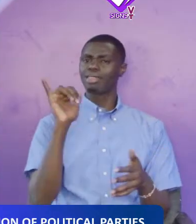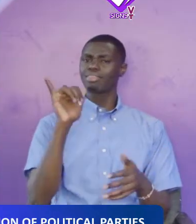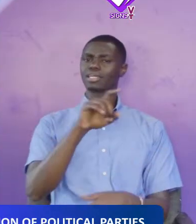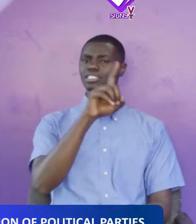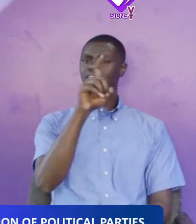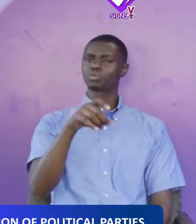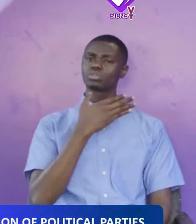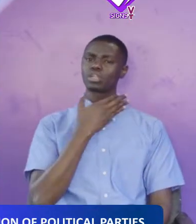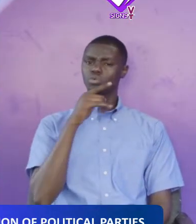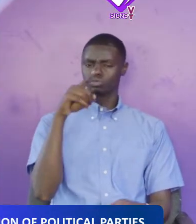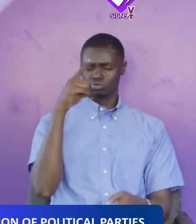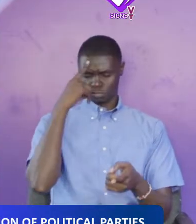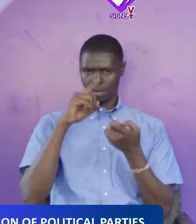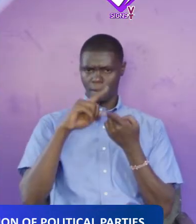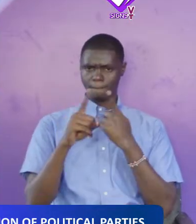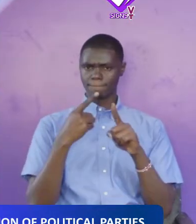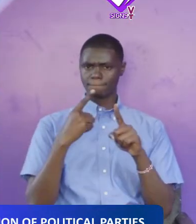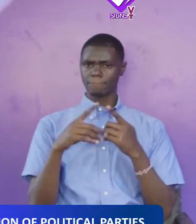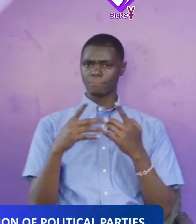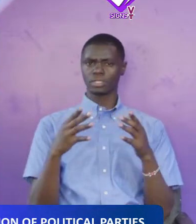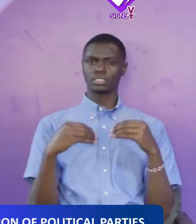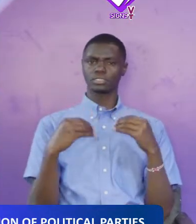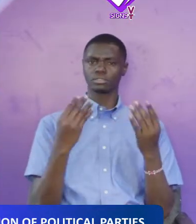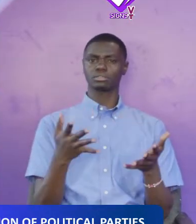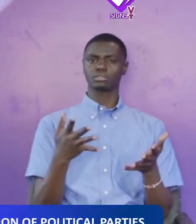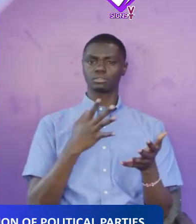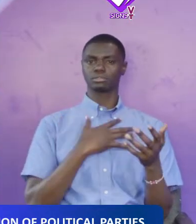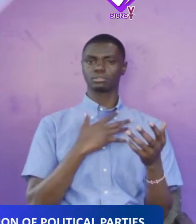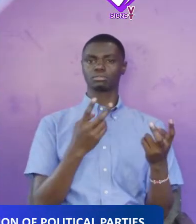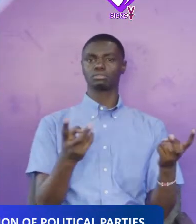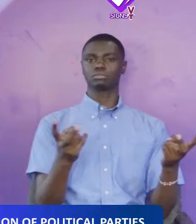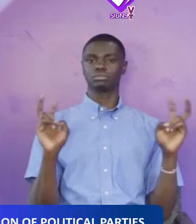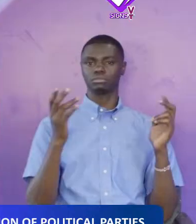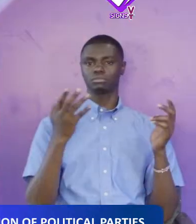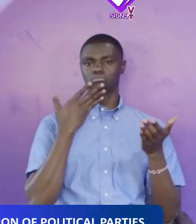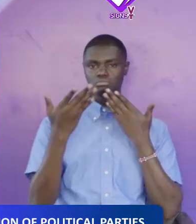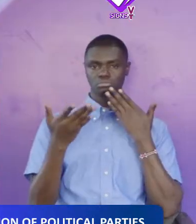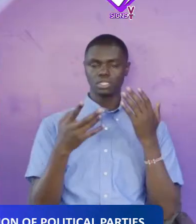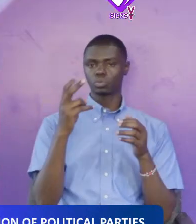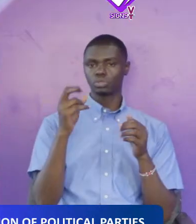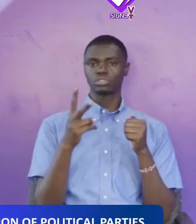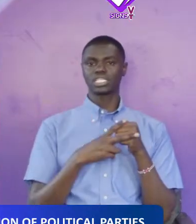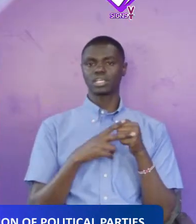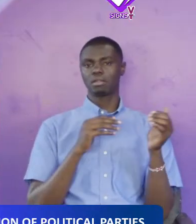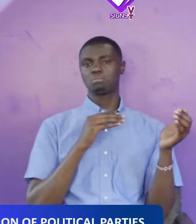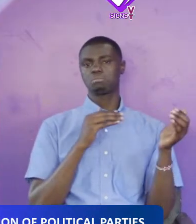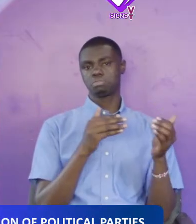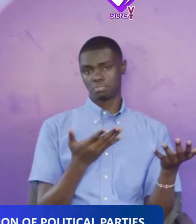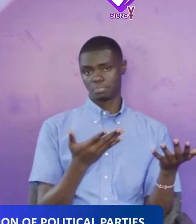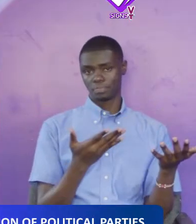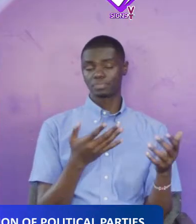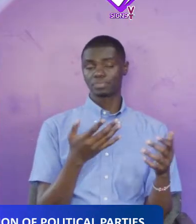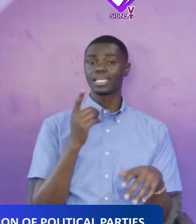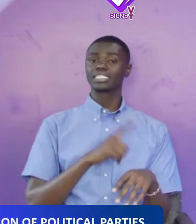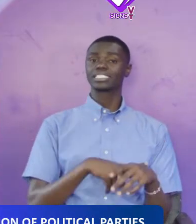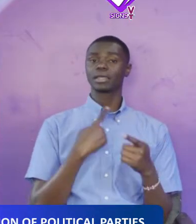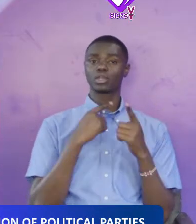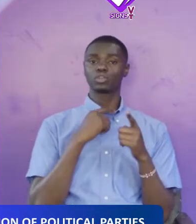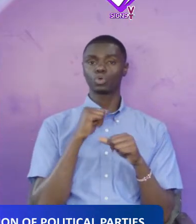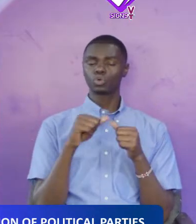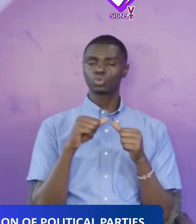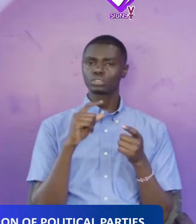want you to think about, and probably give our audience an answer, because 2027 is just around the corner. And when I talk to some